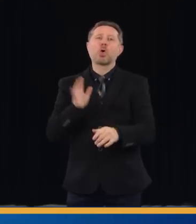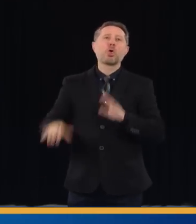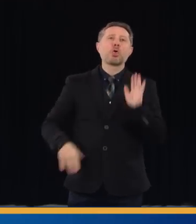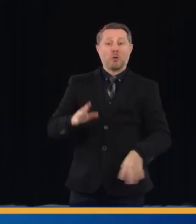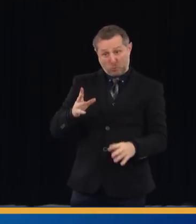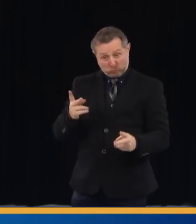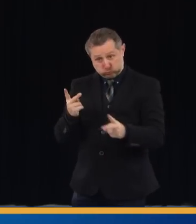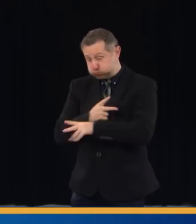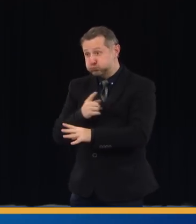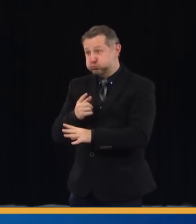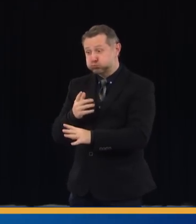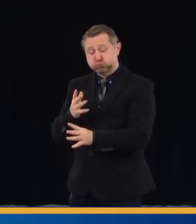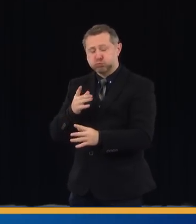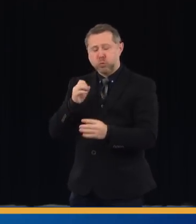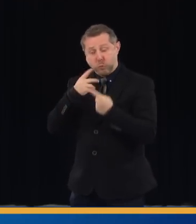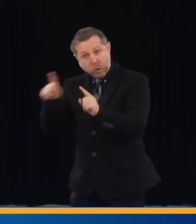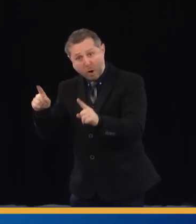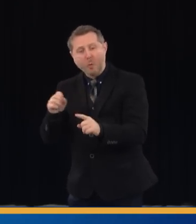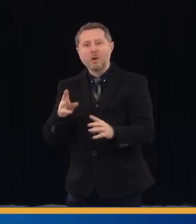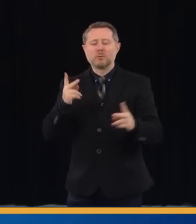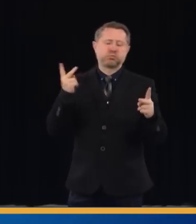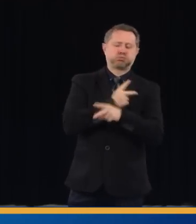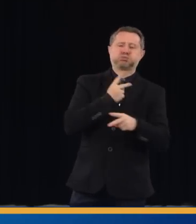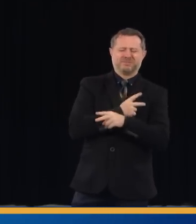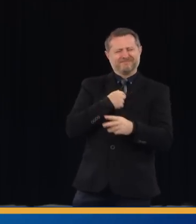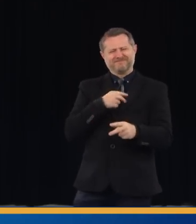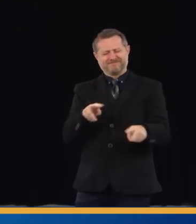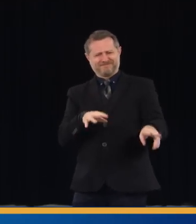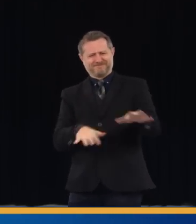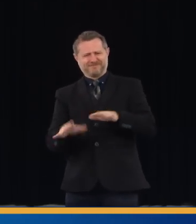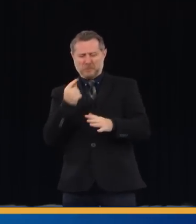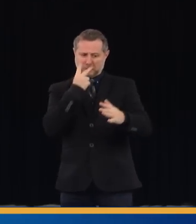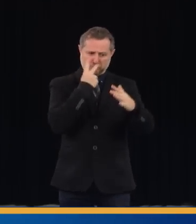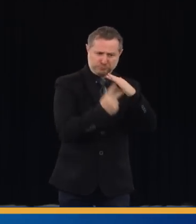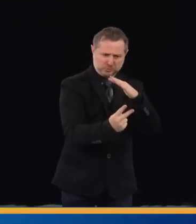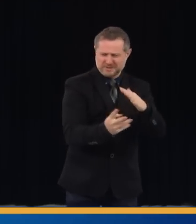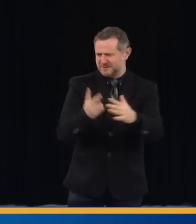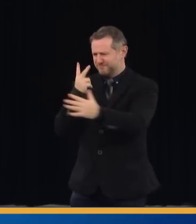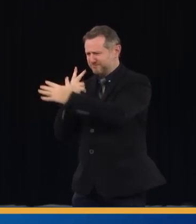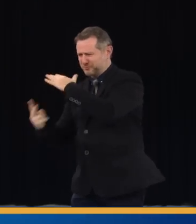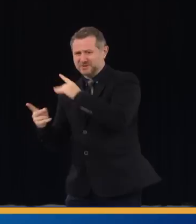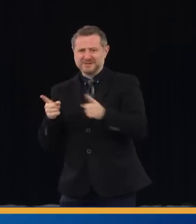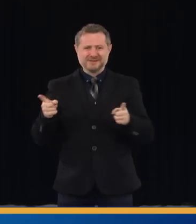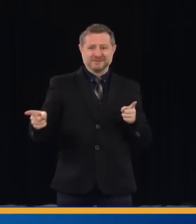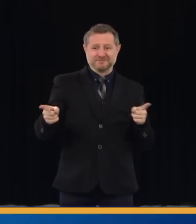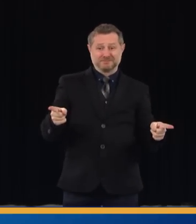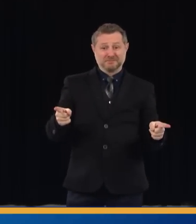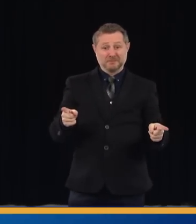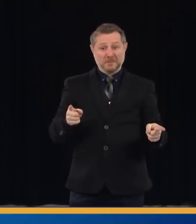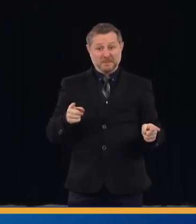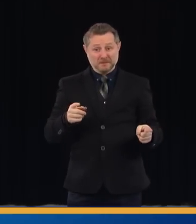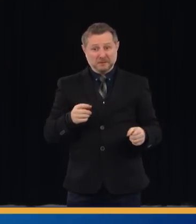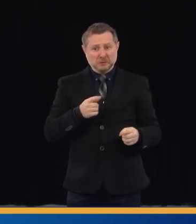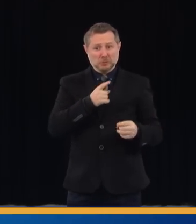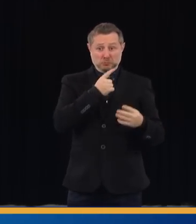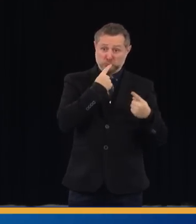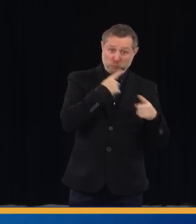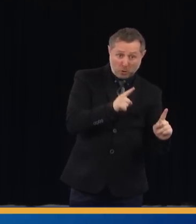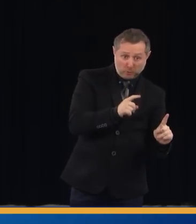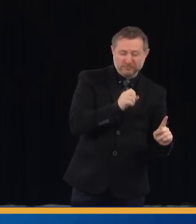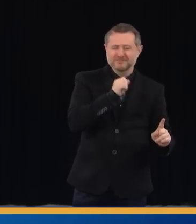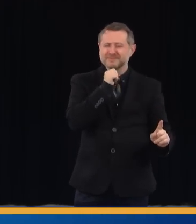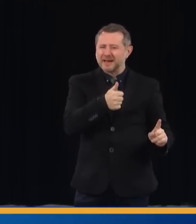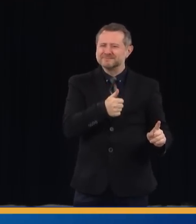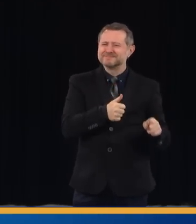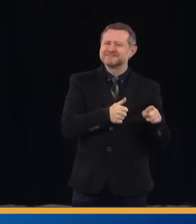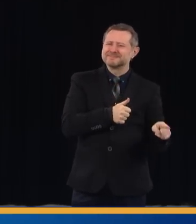different projections depending on how well social distancing works, how well people comply